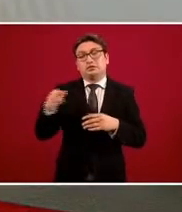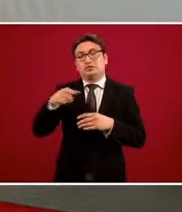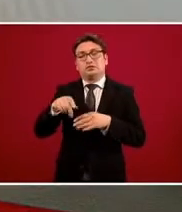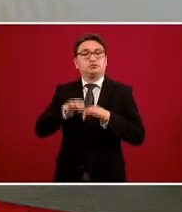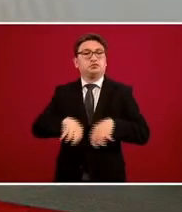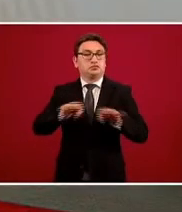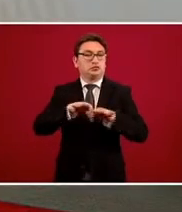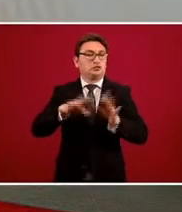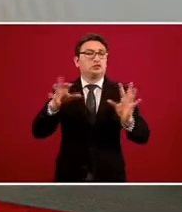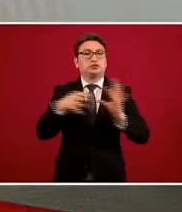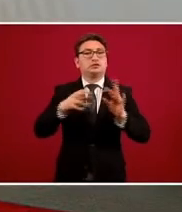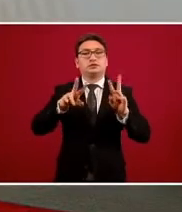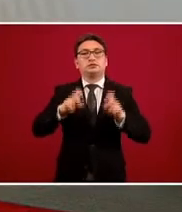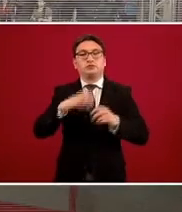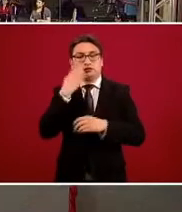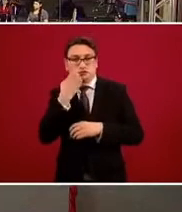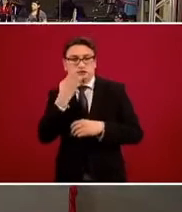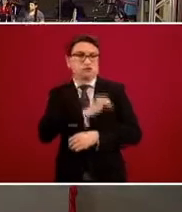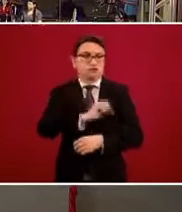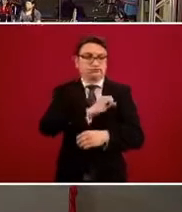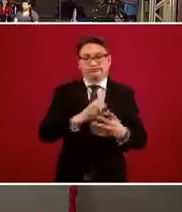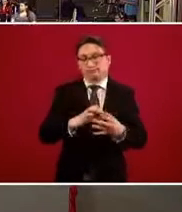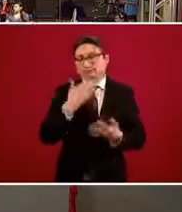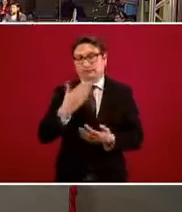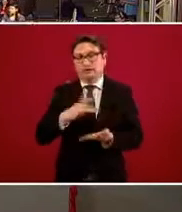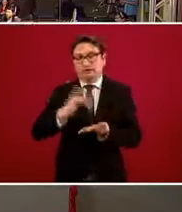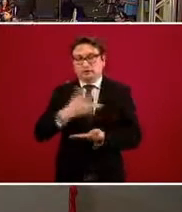this collaboration with them. Thank you.